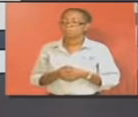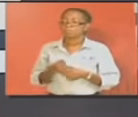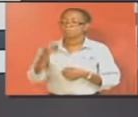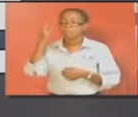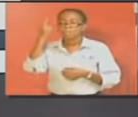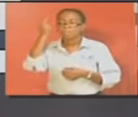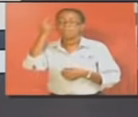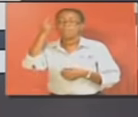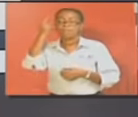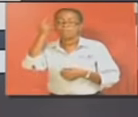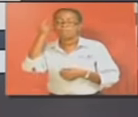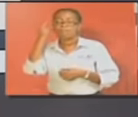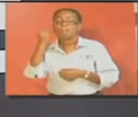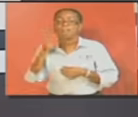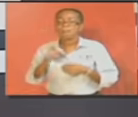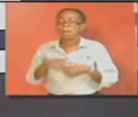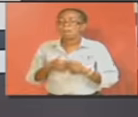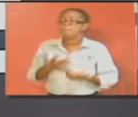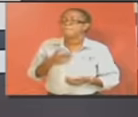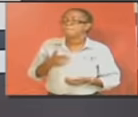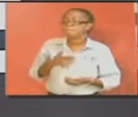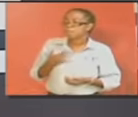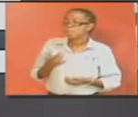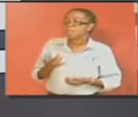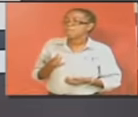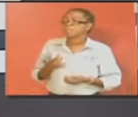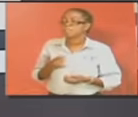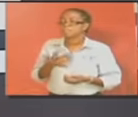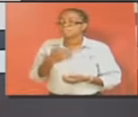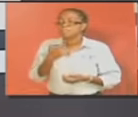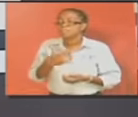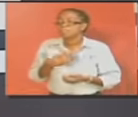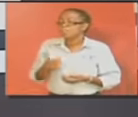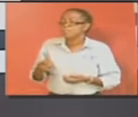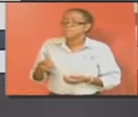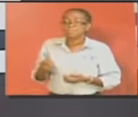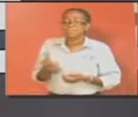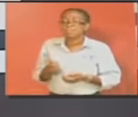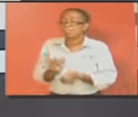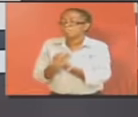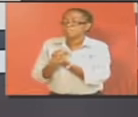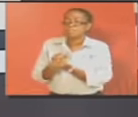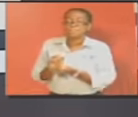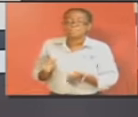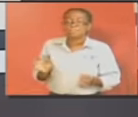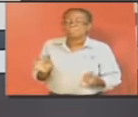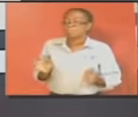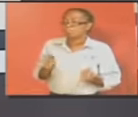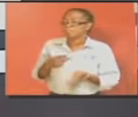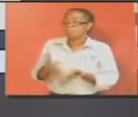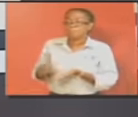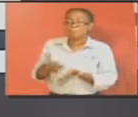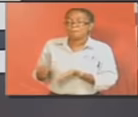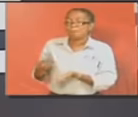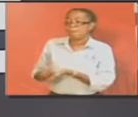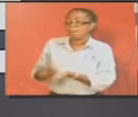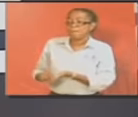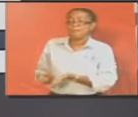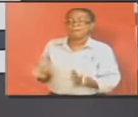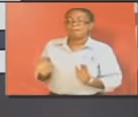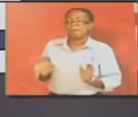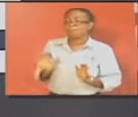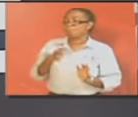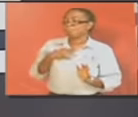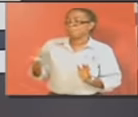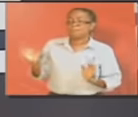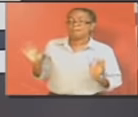what it feels like to be on that end of the spectrum. So you can now do some advocating. You can now do talking